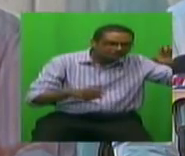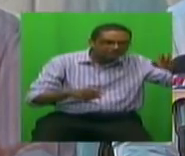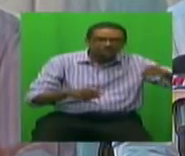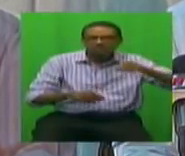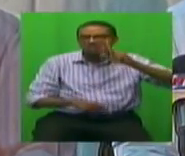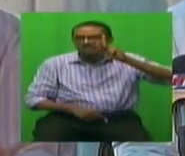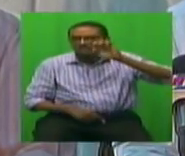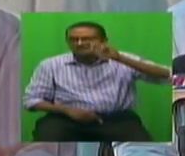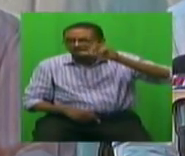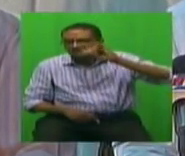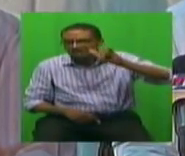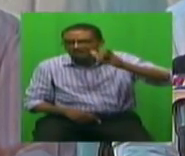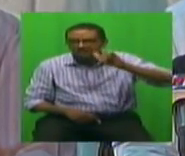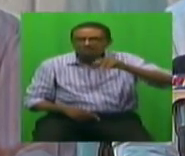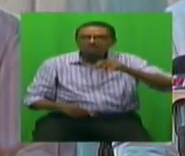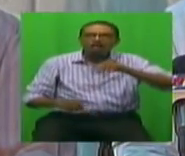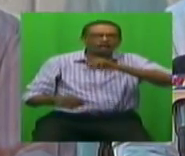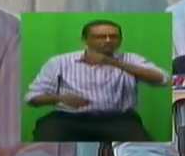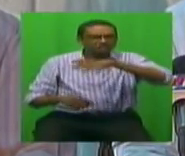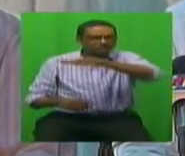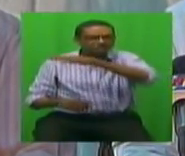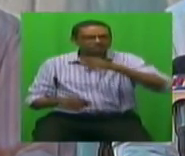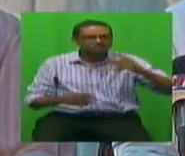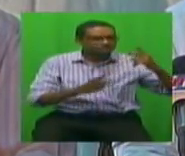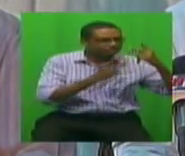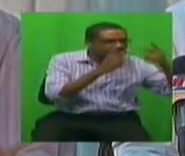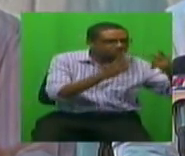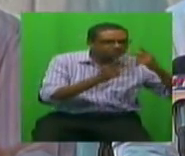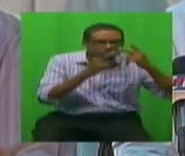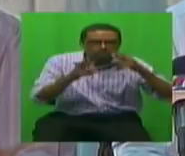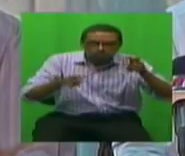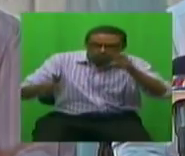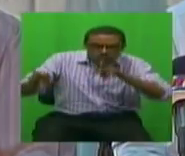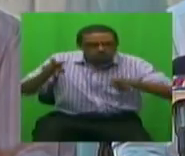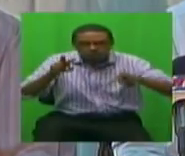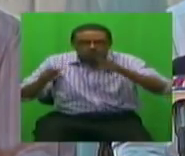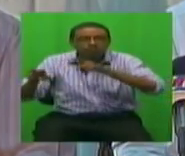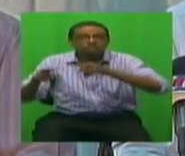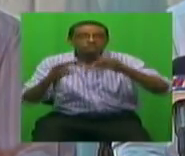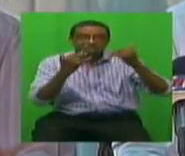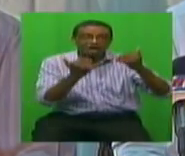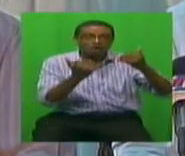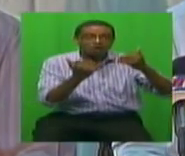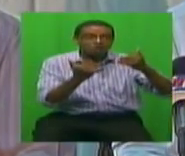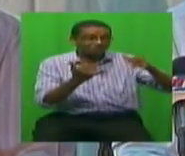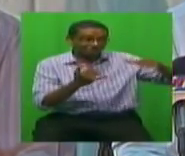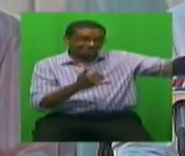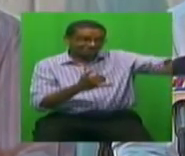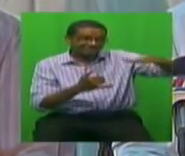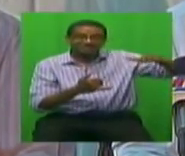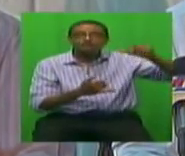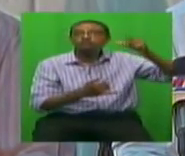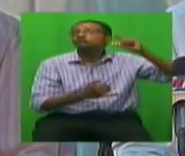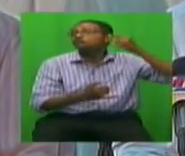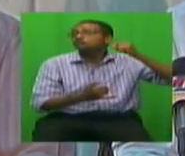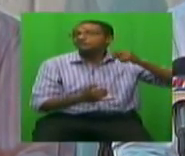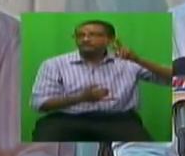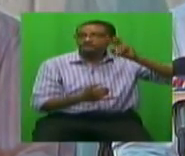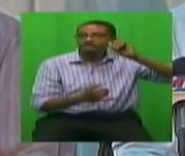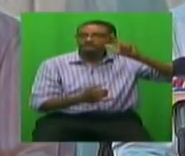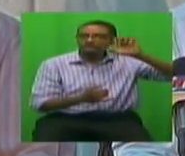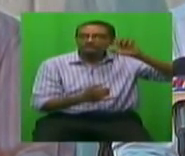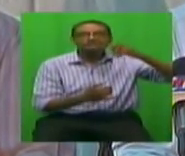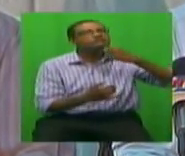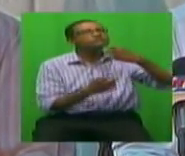doing a good job. Electricity is 90% restored in the Greenvale area, and what I can